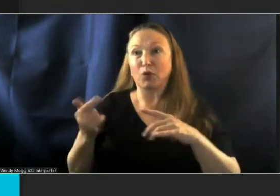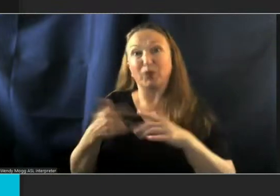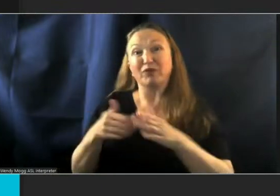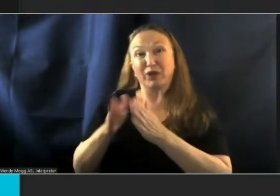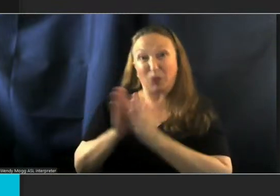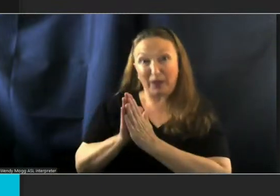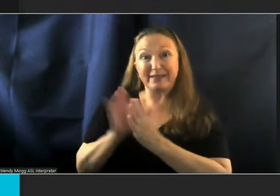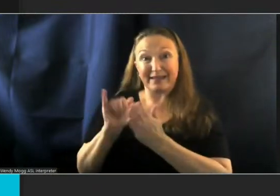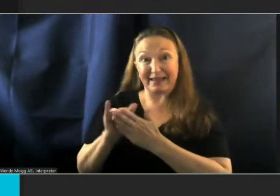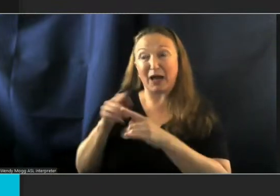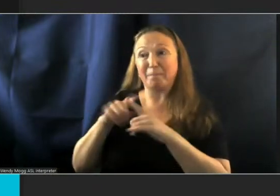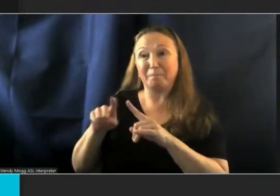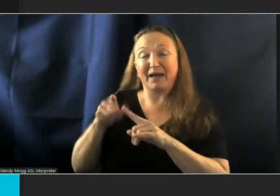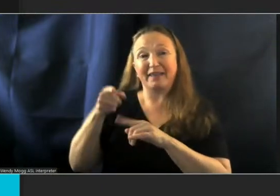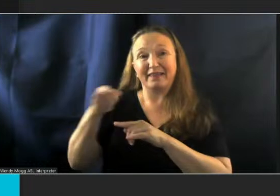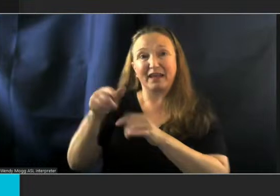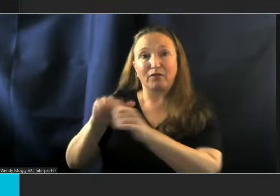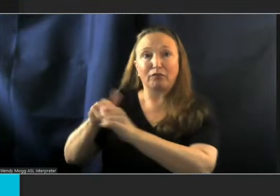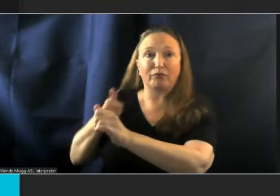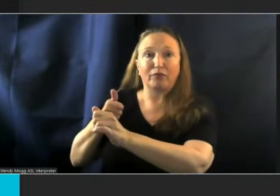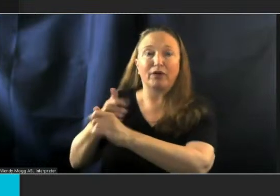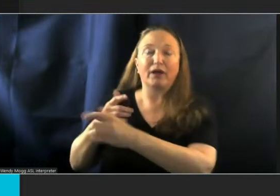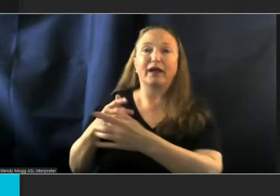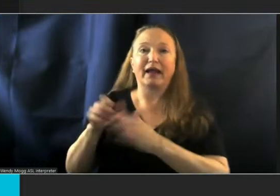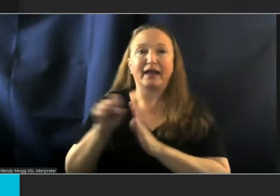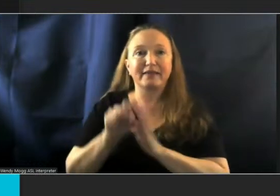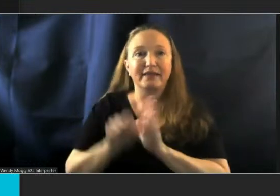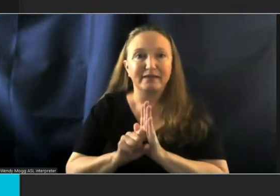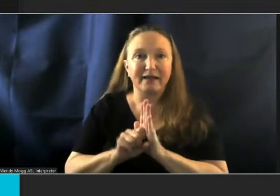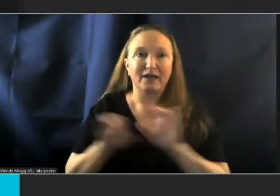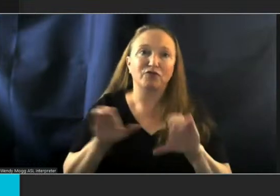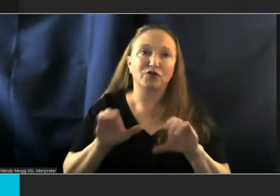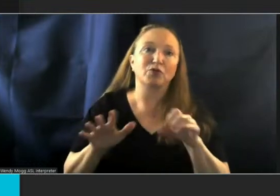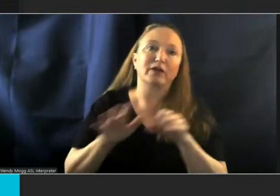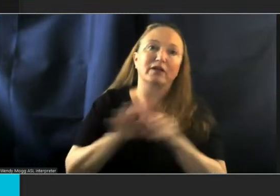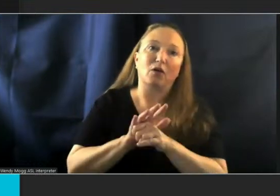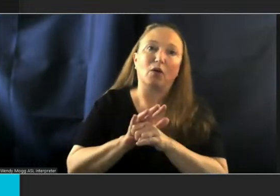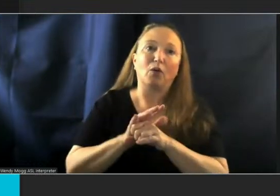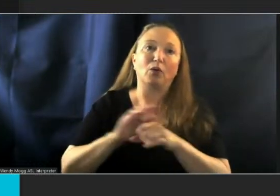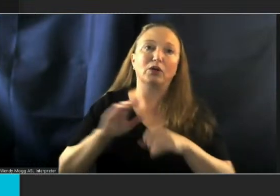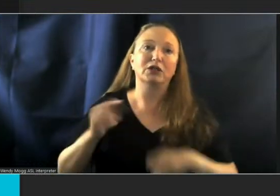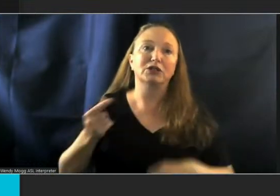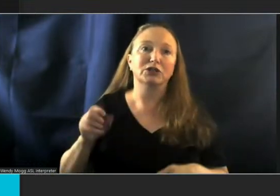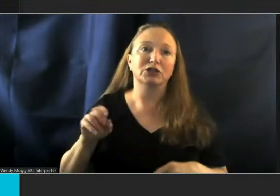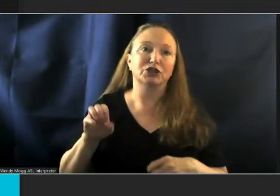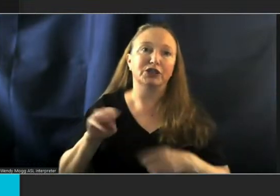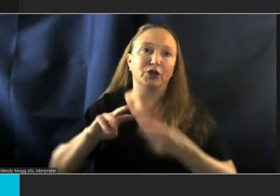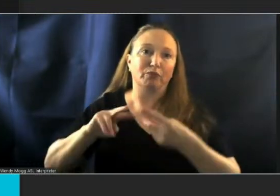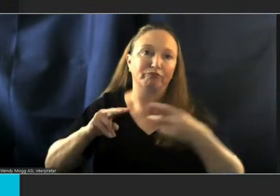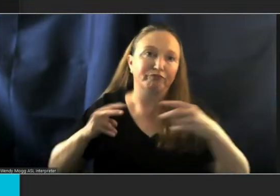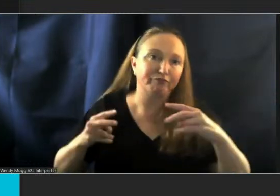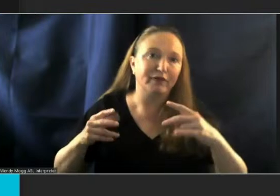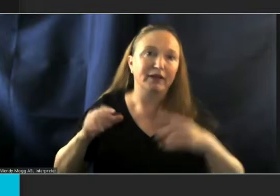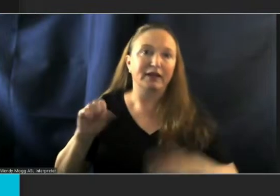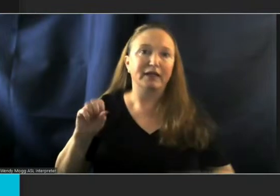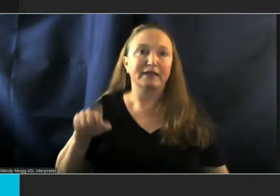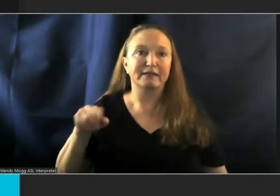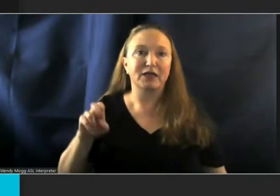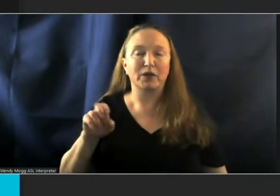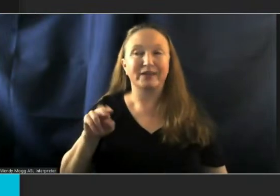been a backlog at the level of the state to doing the whole genome sequencing. So I would have to say to you that we're in the